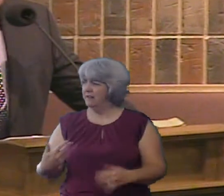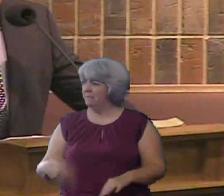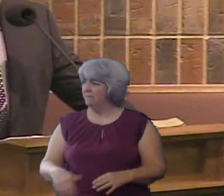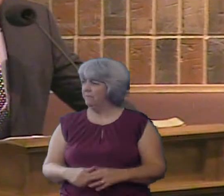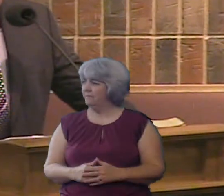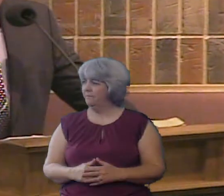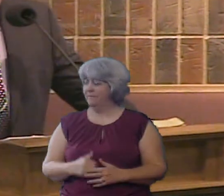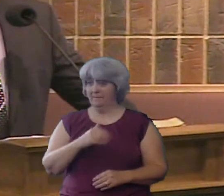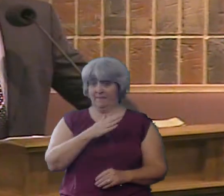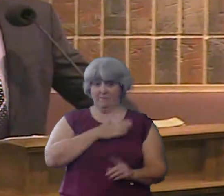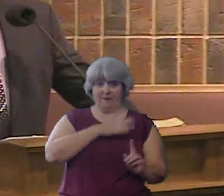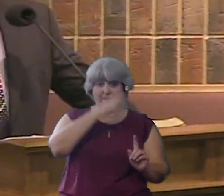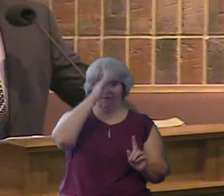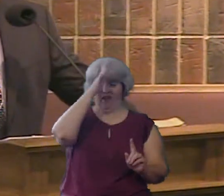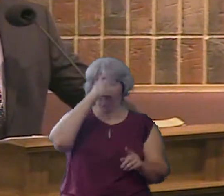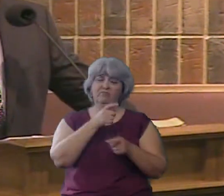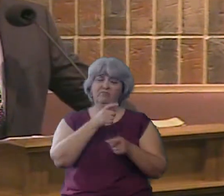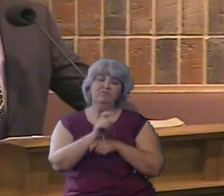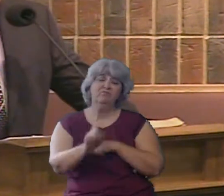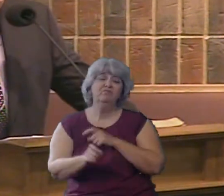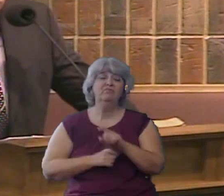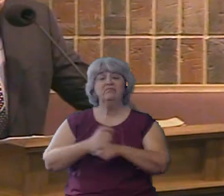He told jokes.